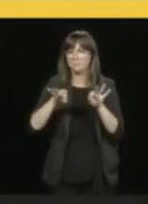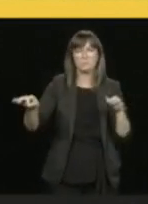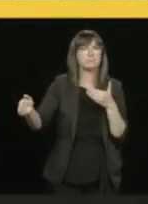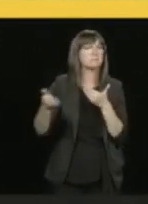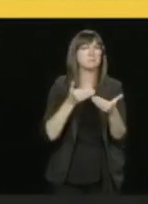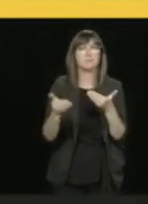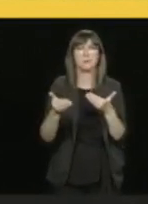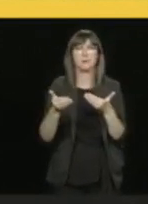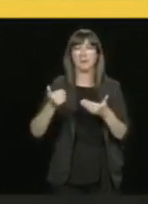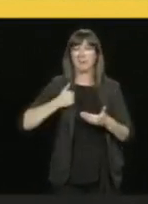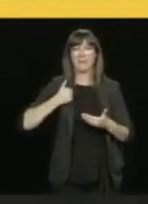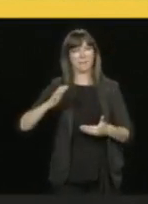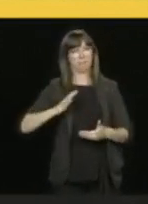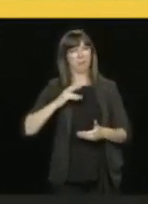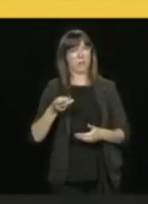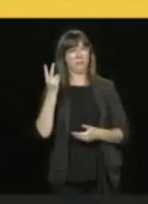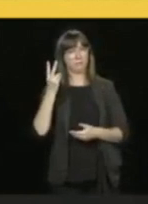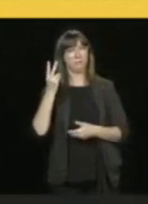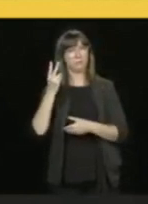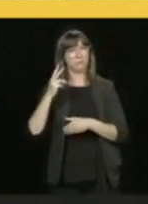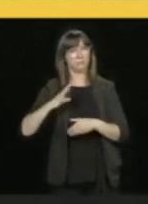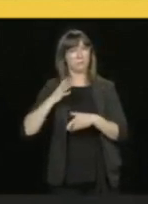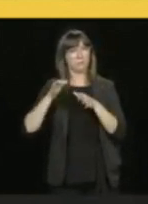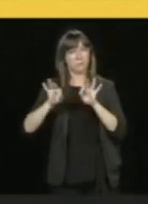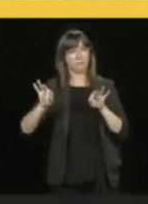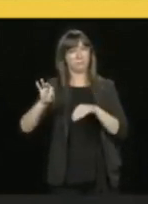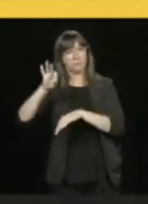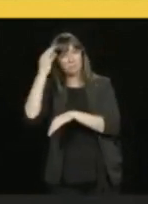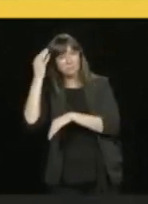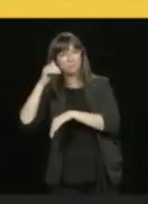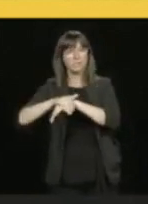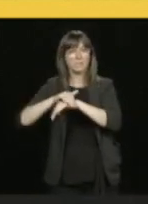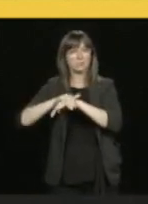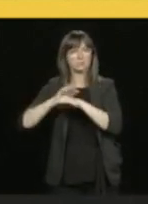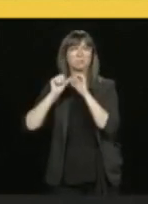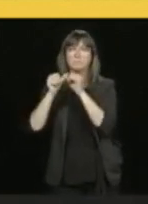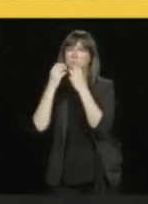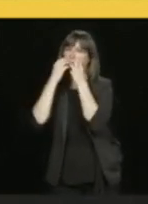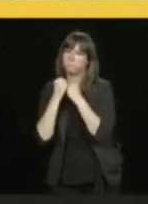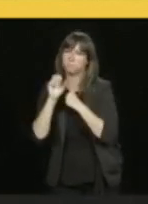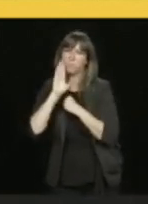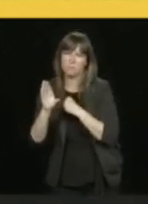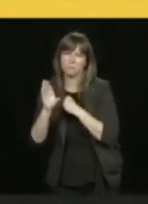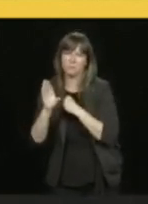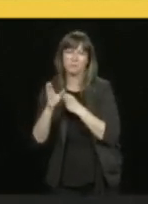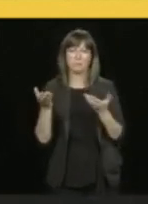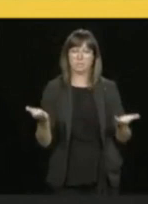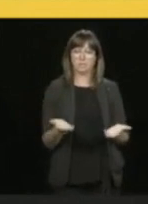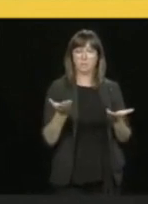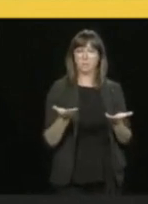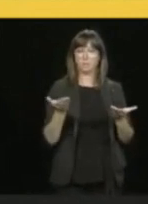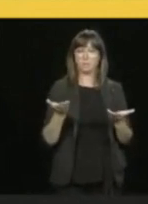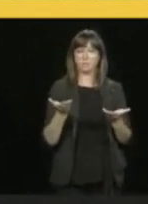have two official languages, French and English, that we will continue to protect. In Canada, we